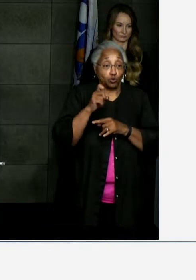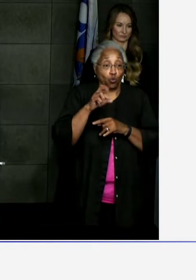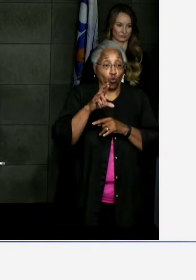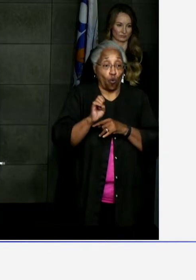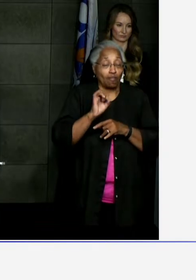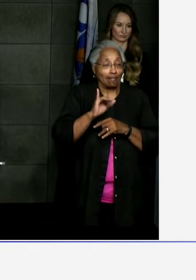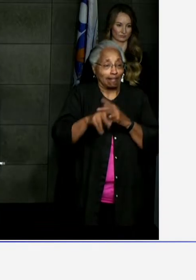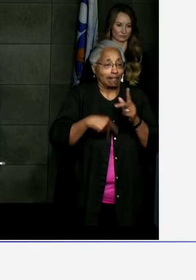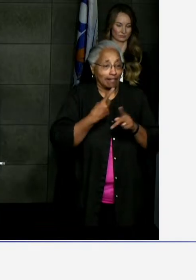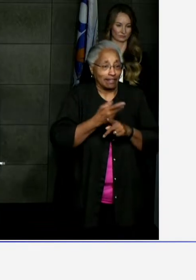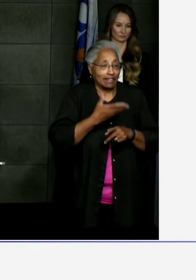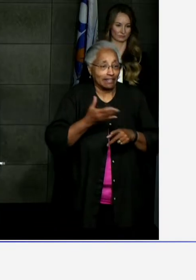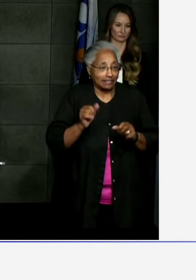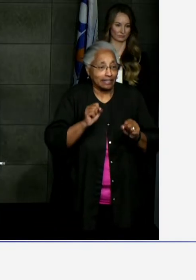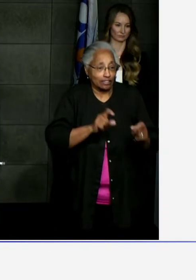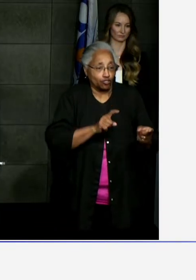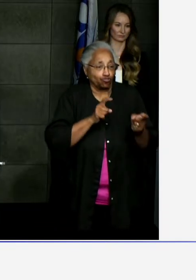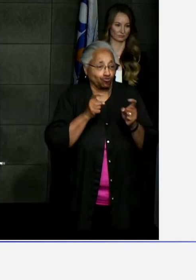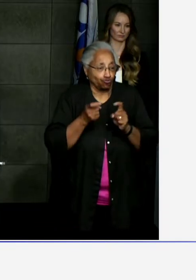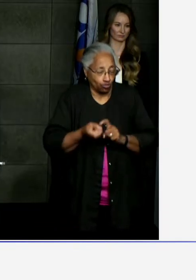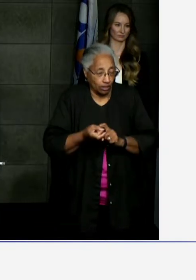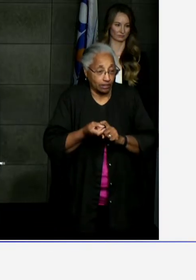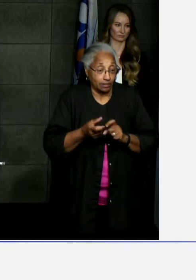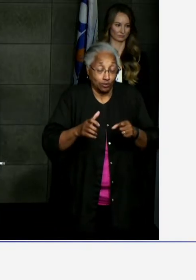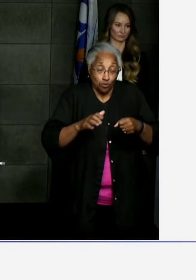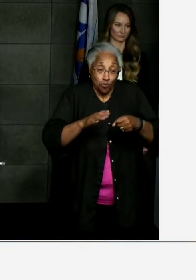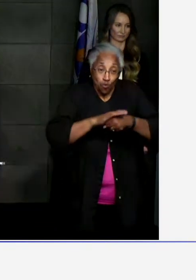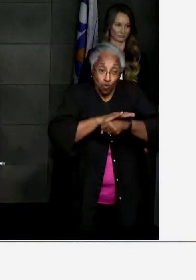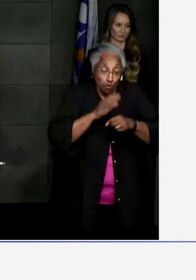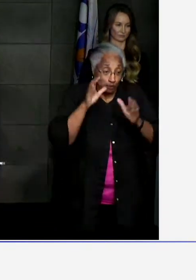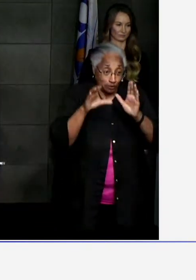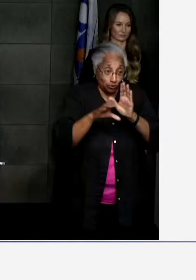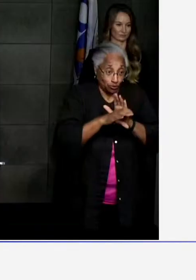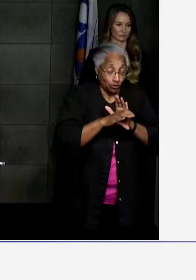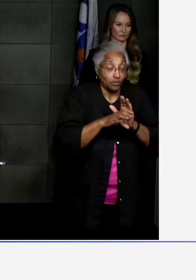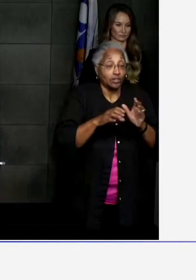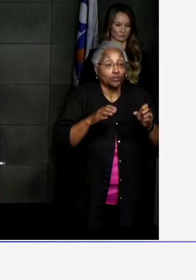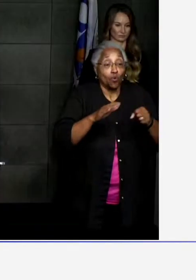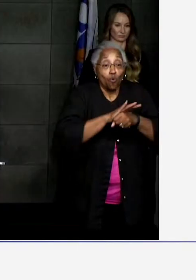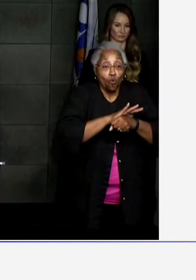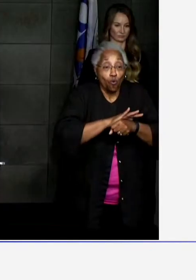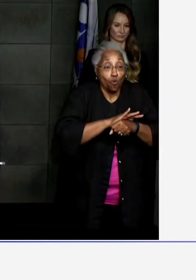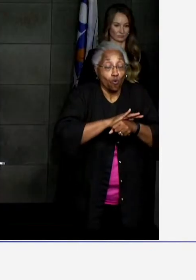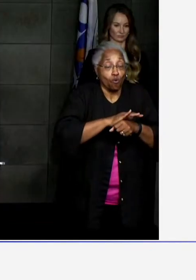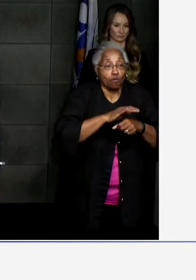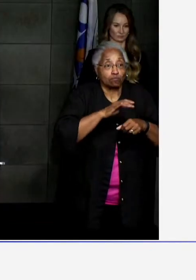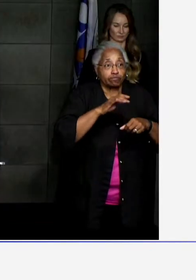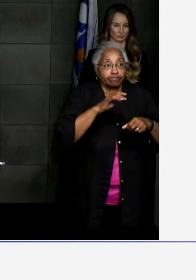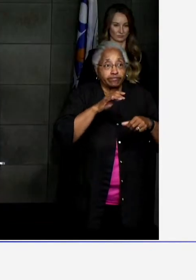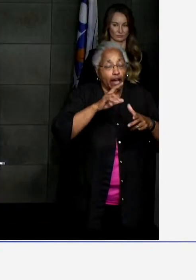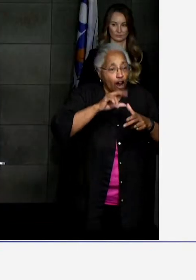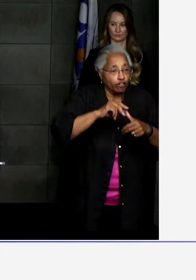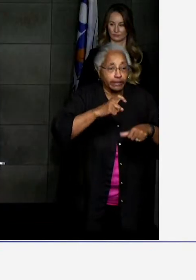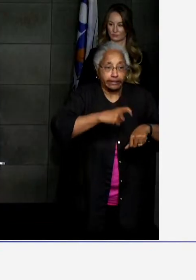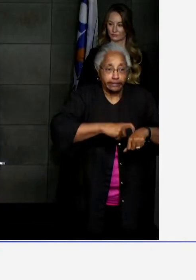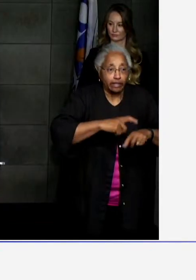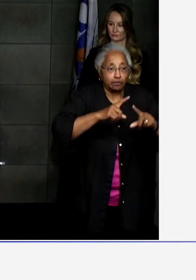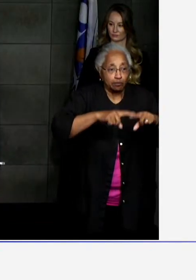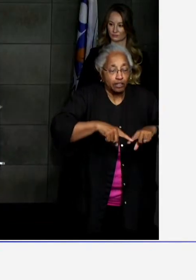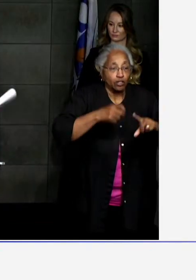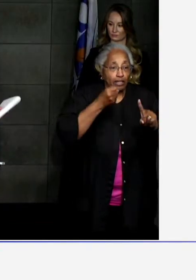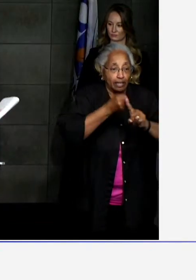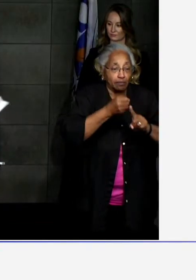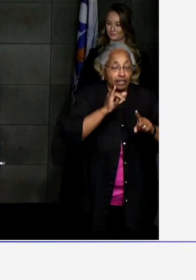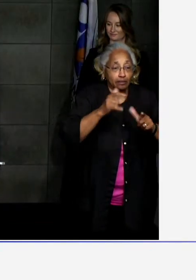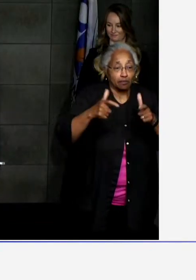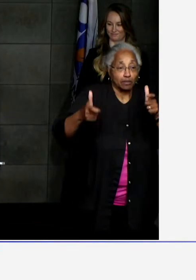it's those type of things that could change the entire season, basically, on impact, right? So that's the biggest thing to get away from this.